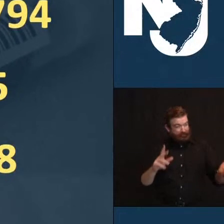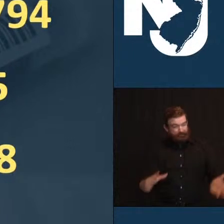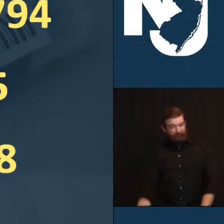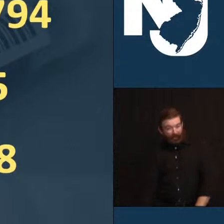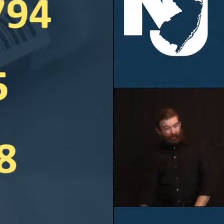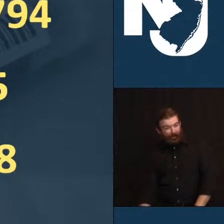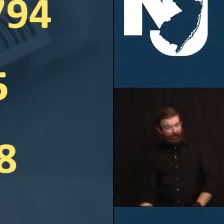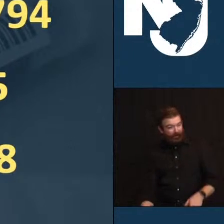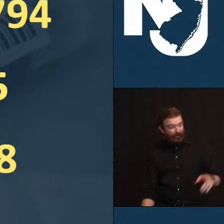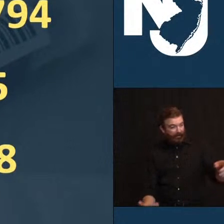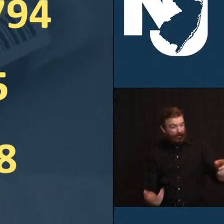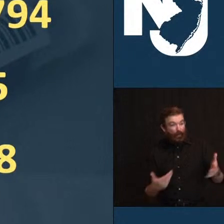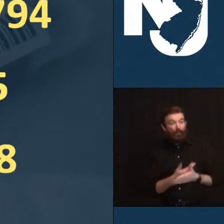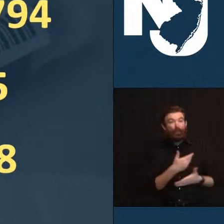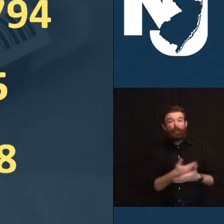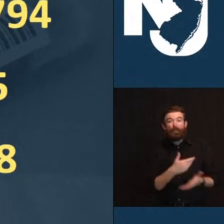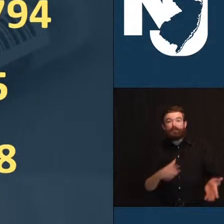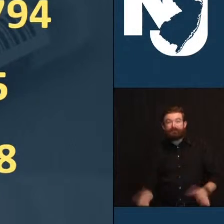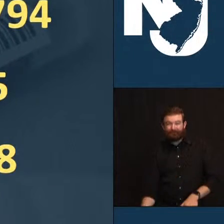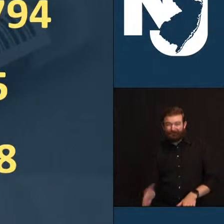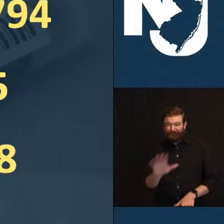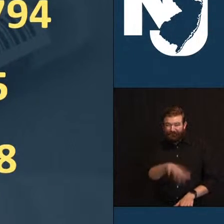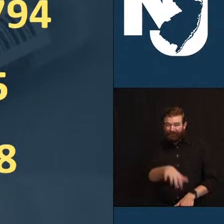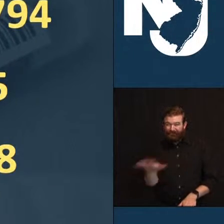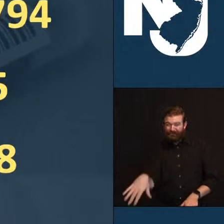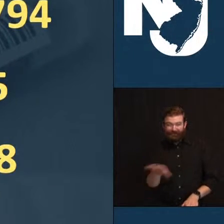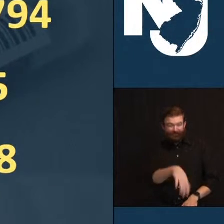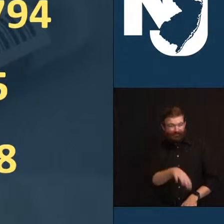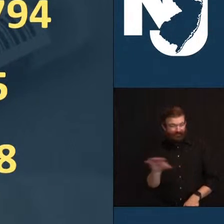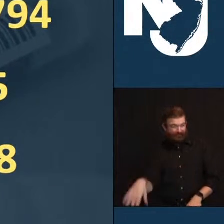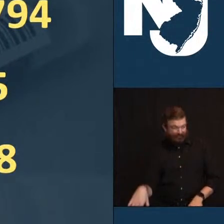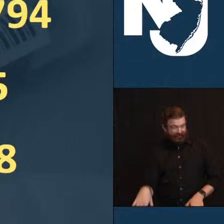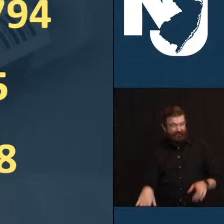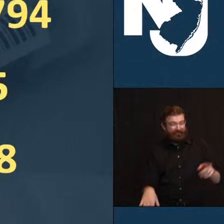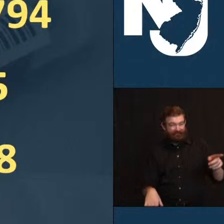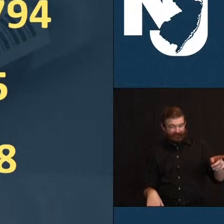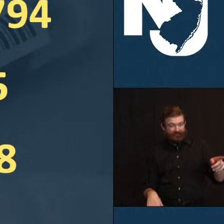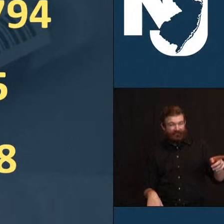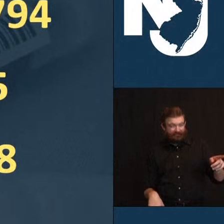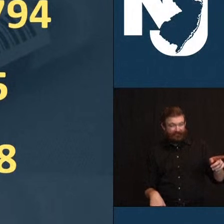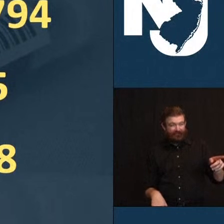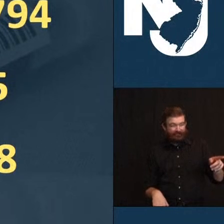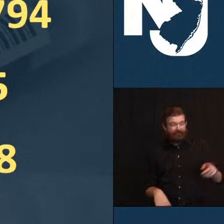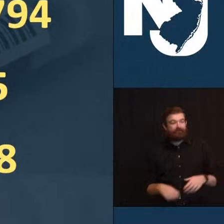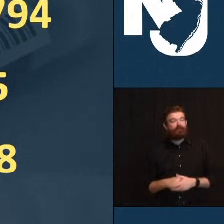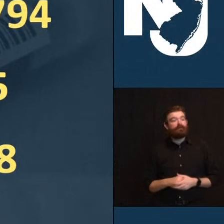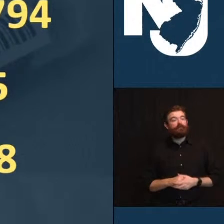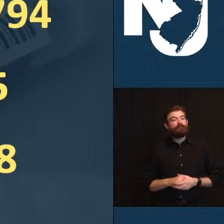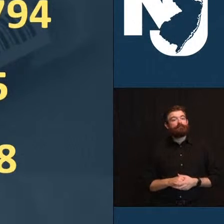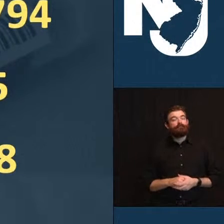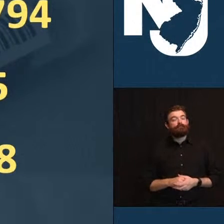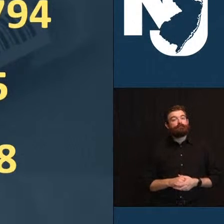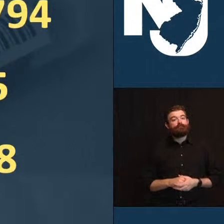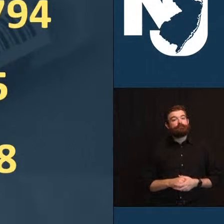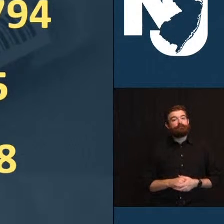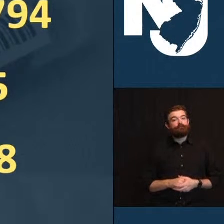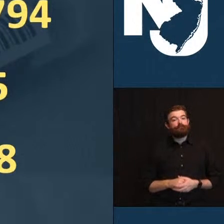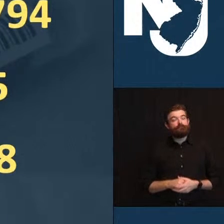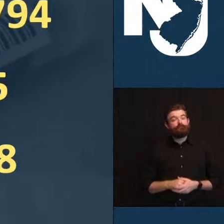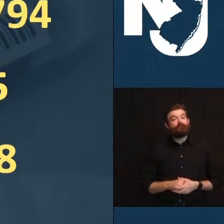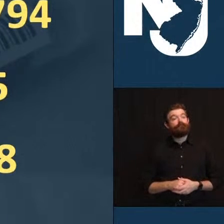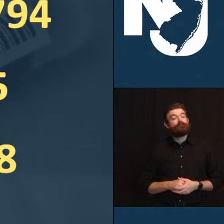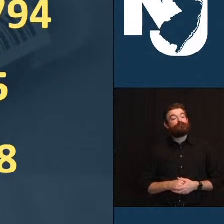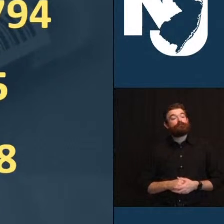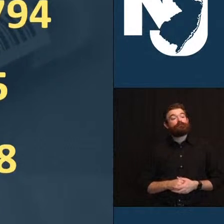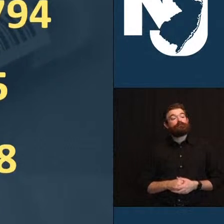55 confirmed deaths. Several of these date before Thanksgiving, but Judy, by my count of the 55, 27 of them are from